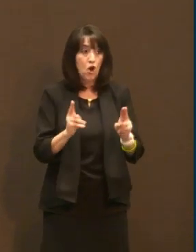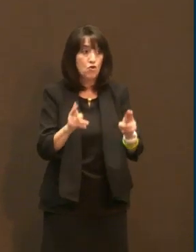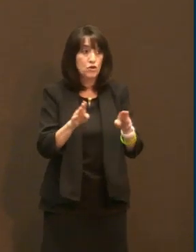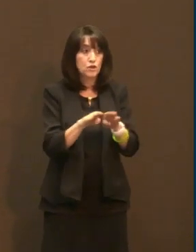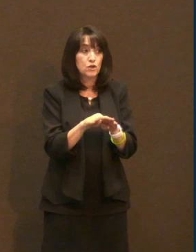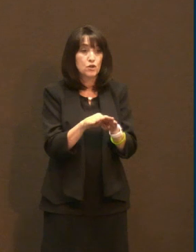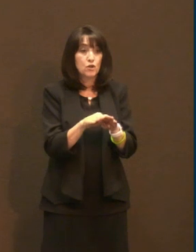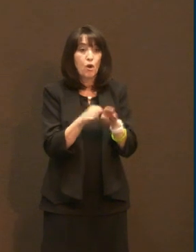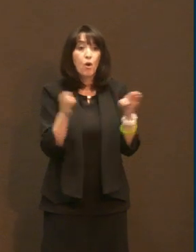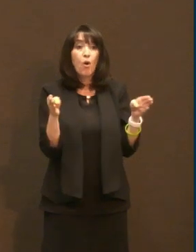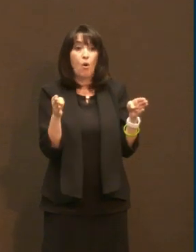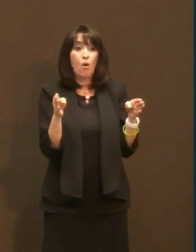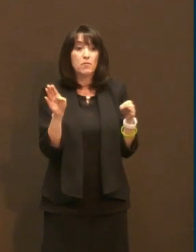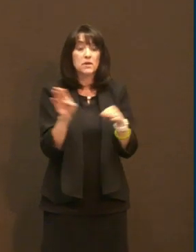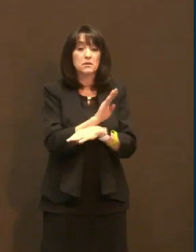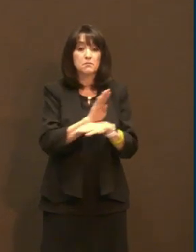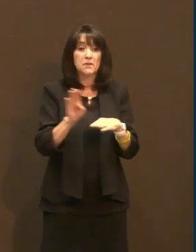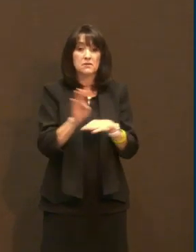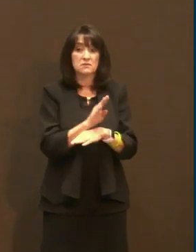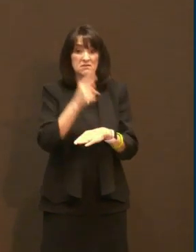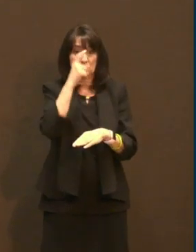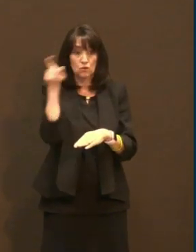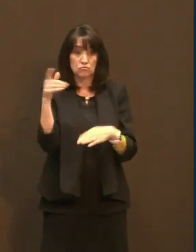following up on his question? No,